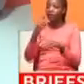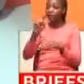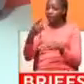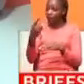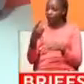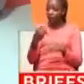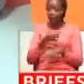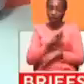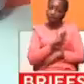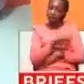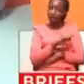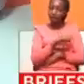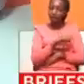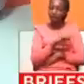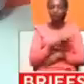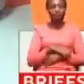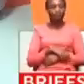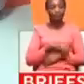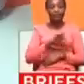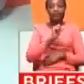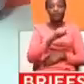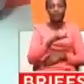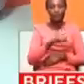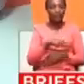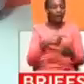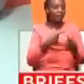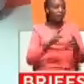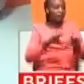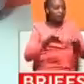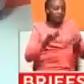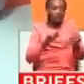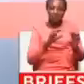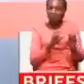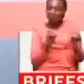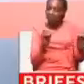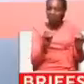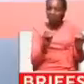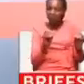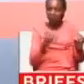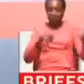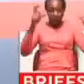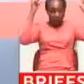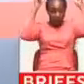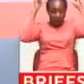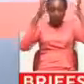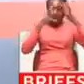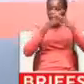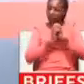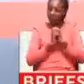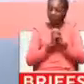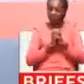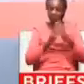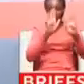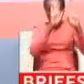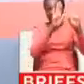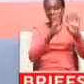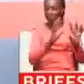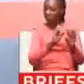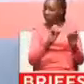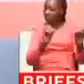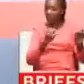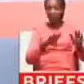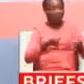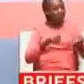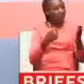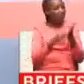you know, obviously it didn't solve the problem. So, you know, delving into witchcraft will not solve your